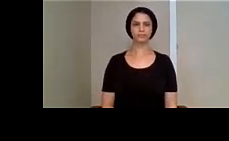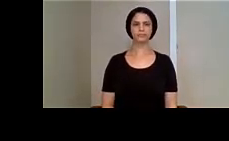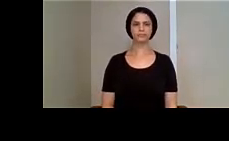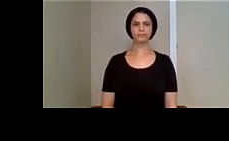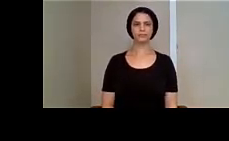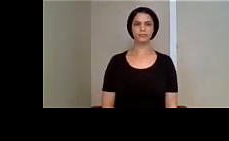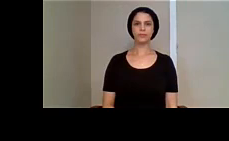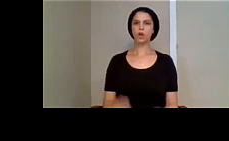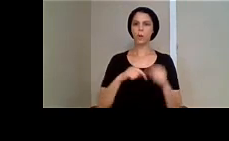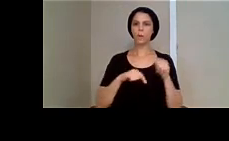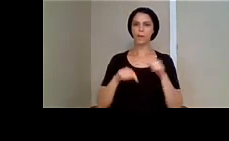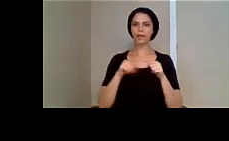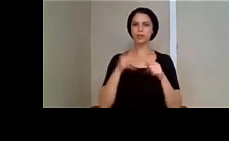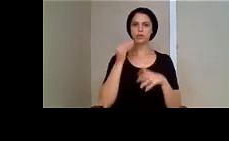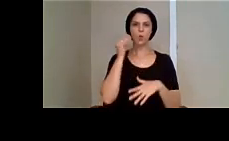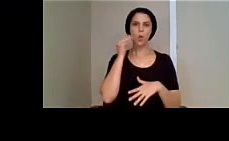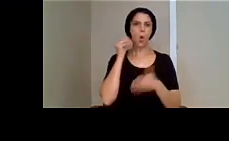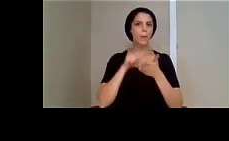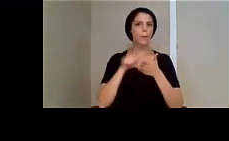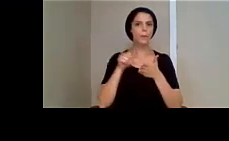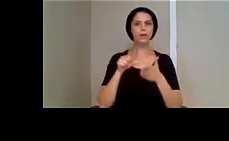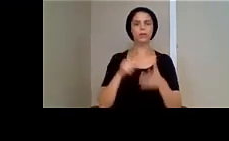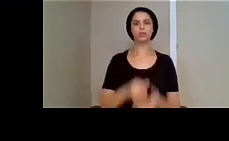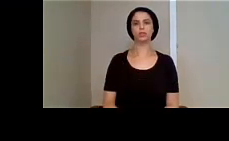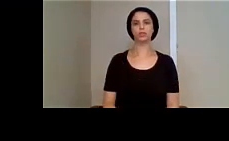back to this here in a moment.